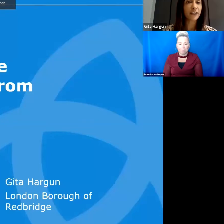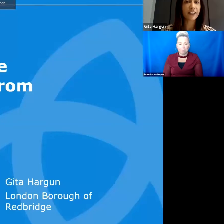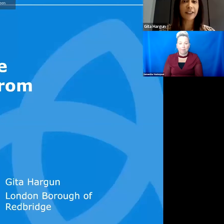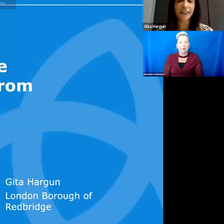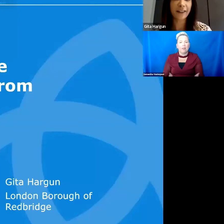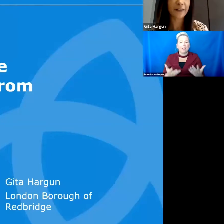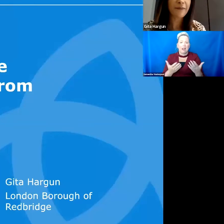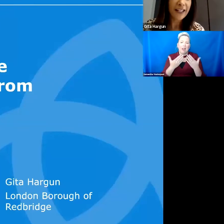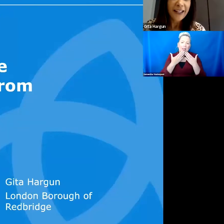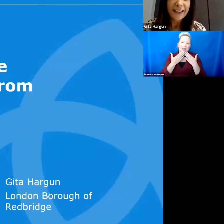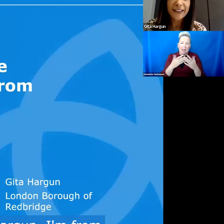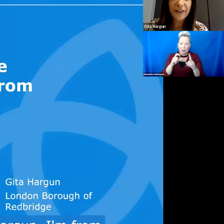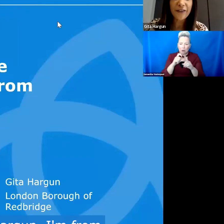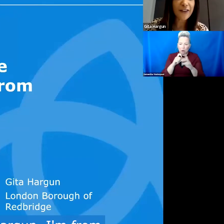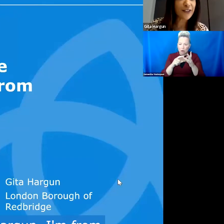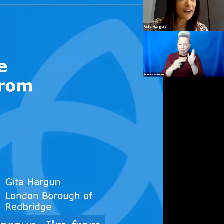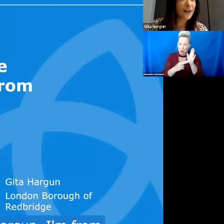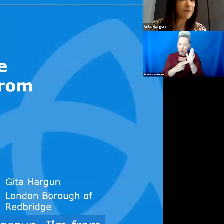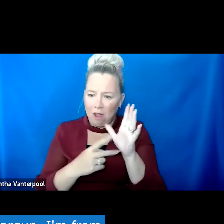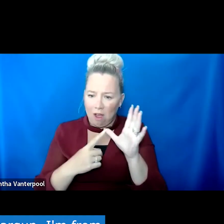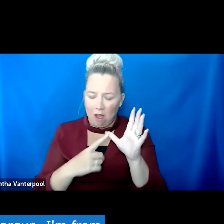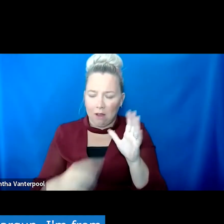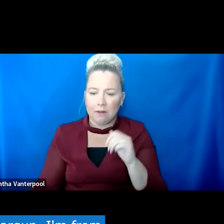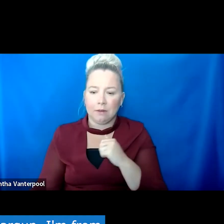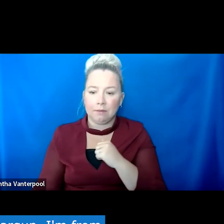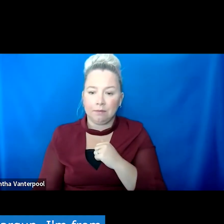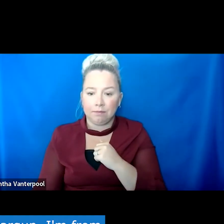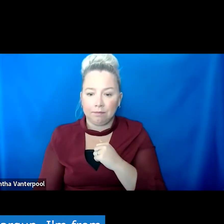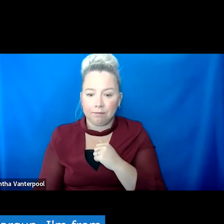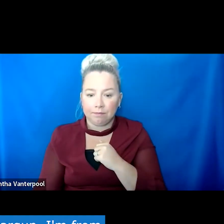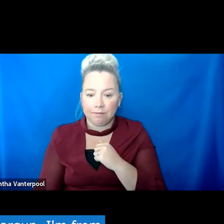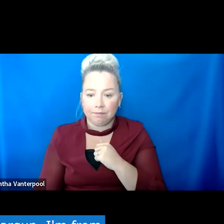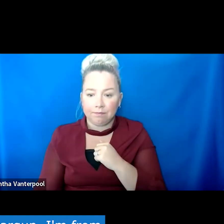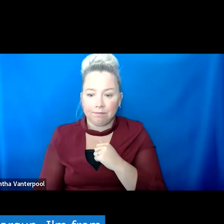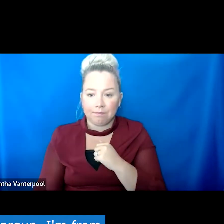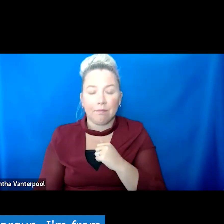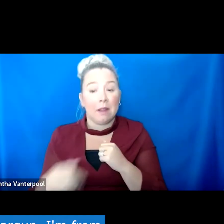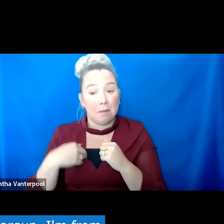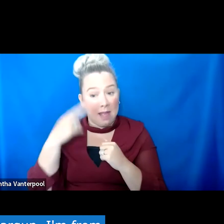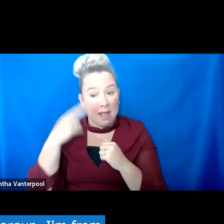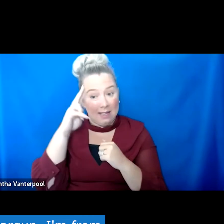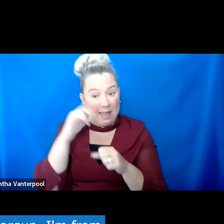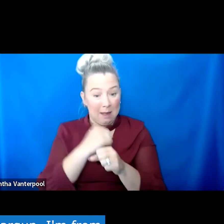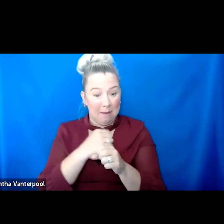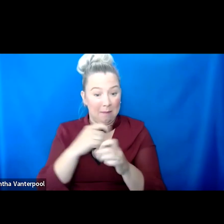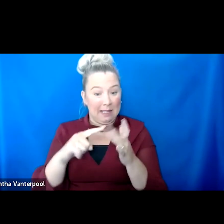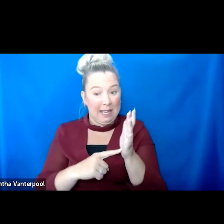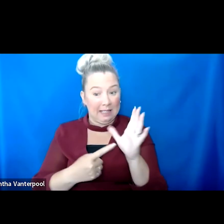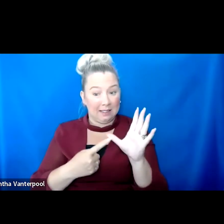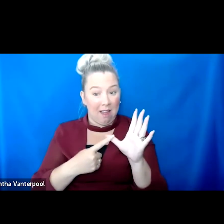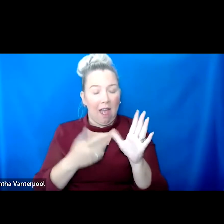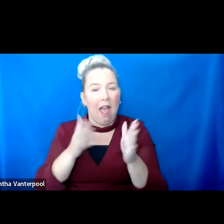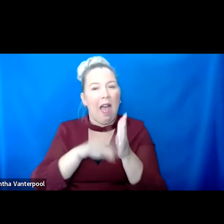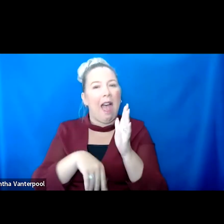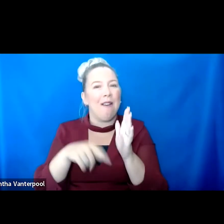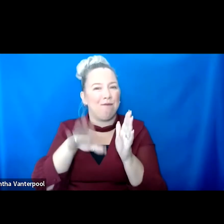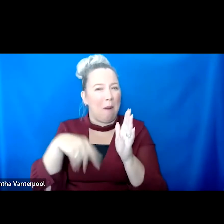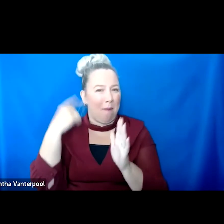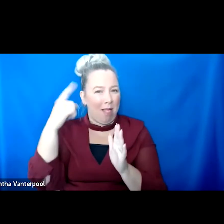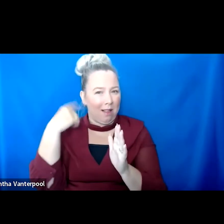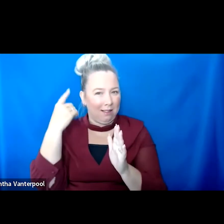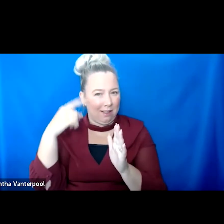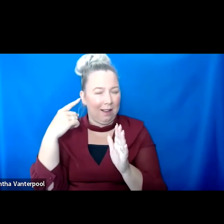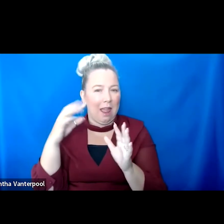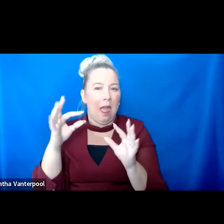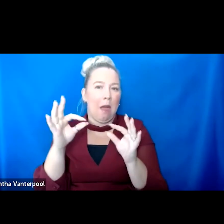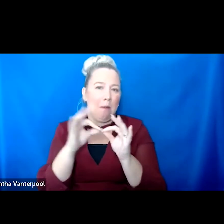Thank you, Donna. So my name's Geeta Hagen. I'm from the London Borough of Redbridge, and my role